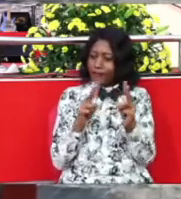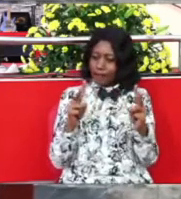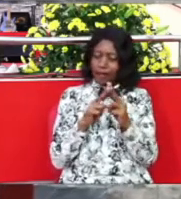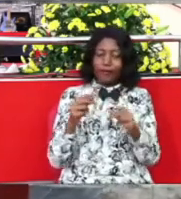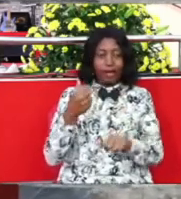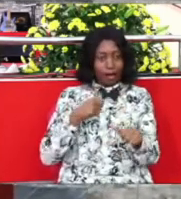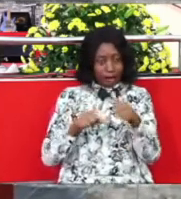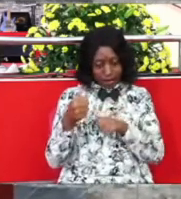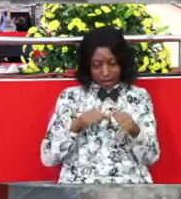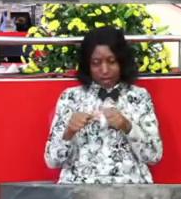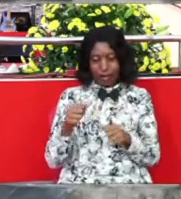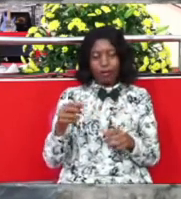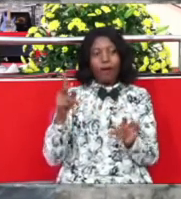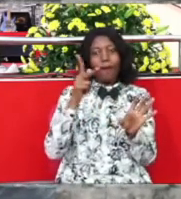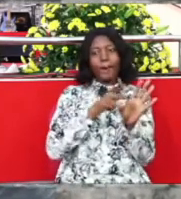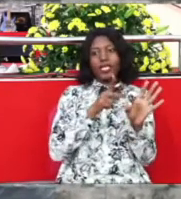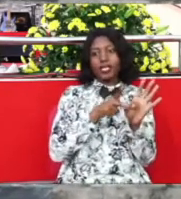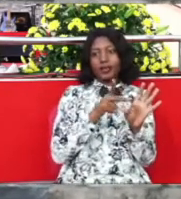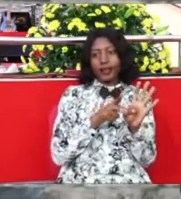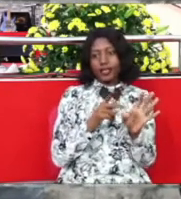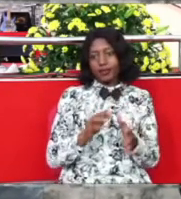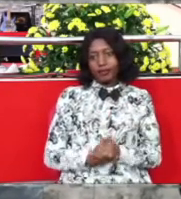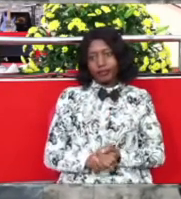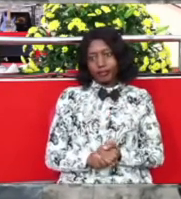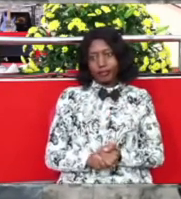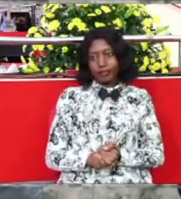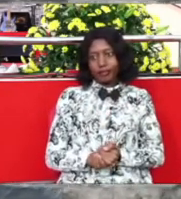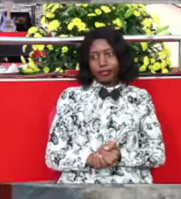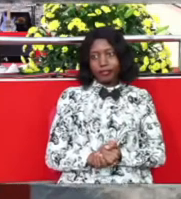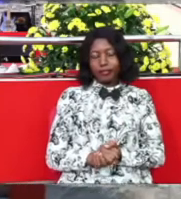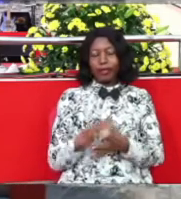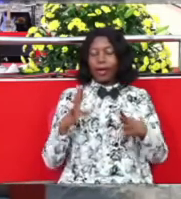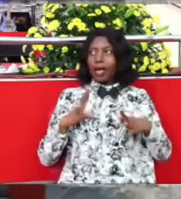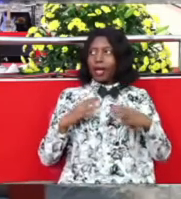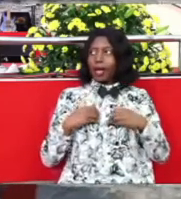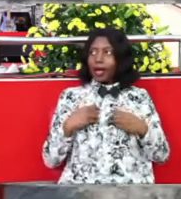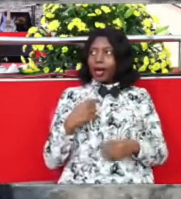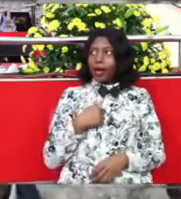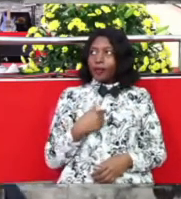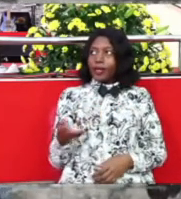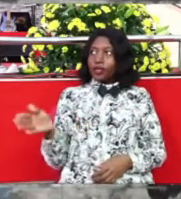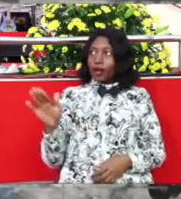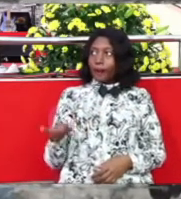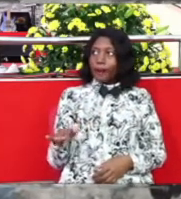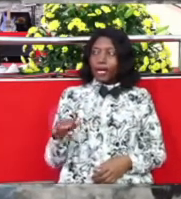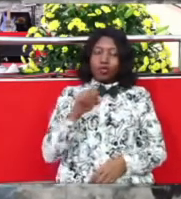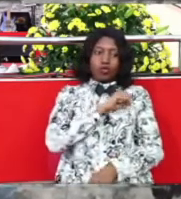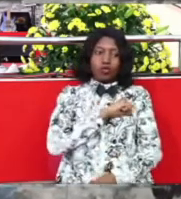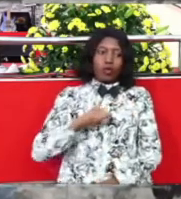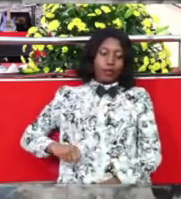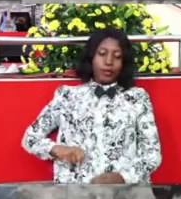na kujihusisha kwa kujitolea. Allow me to come back to Solomon's